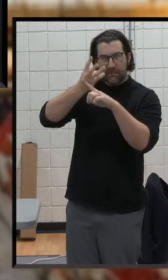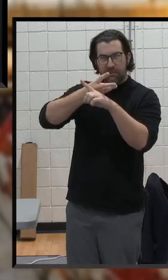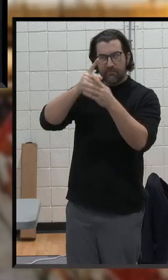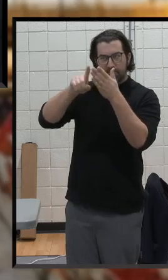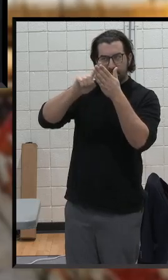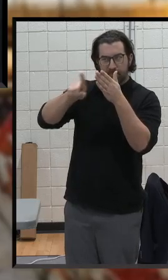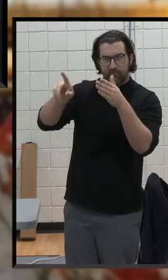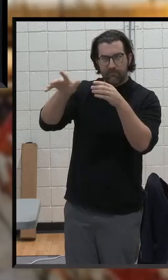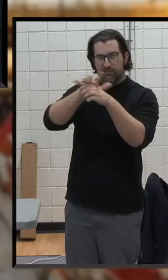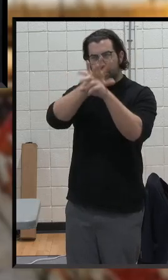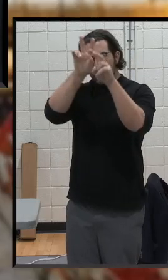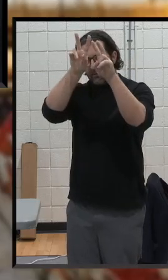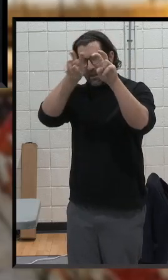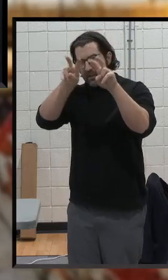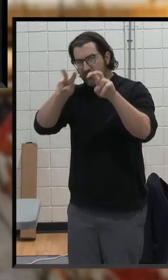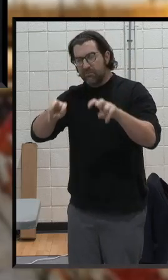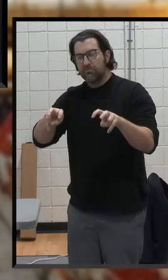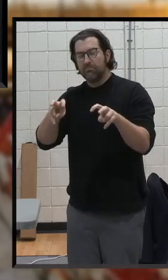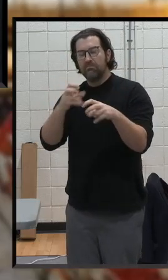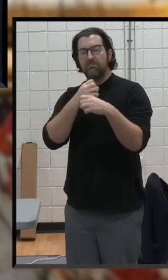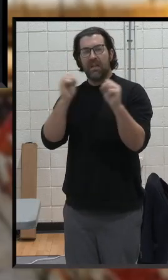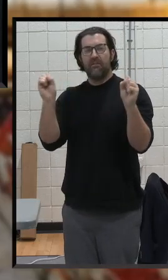full analysis of the existing bridge.